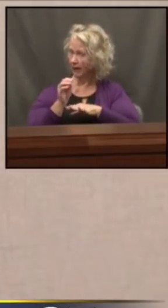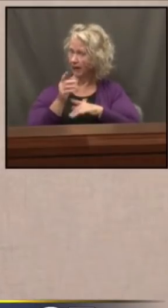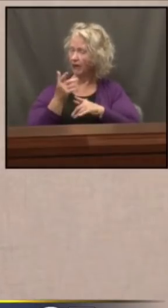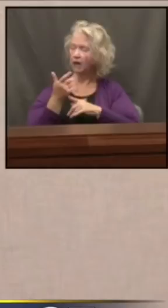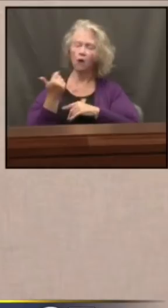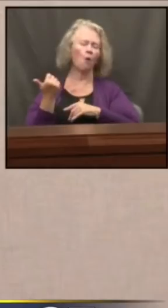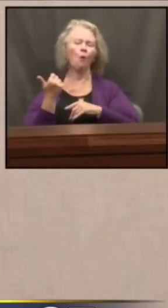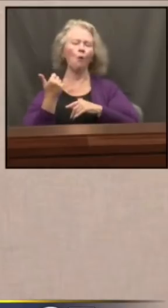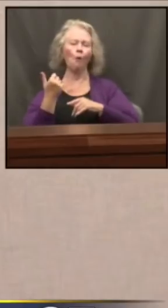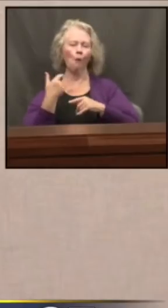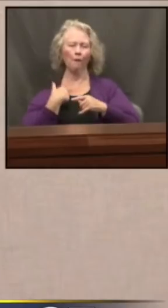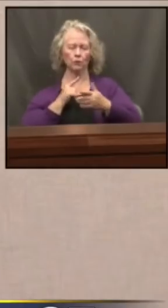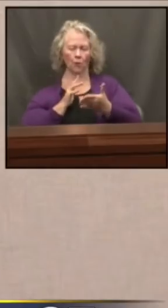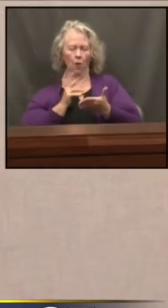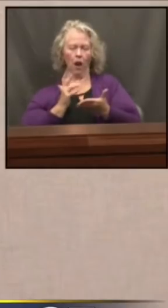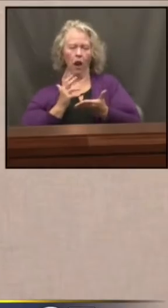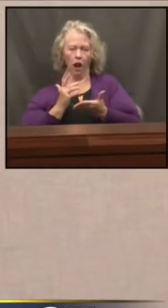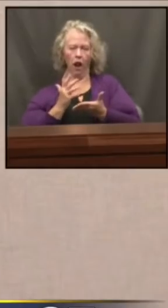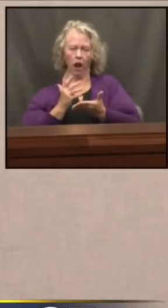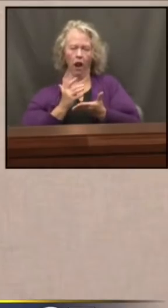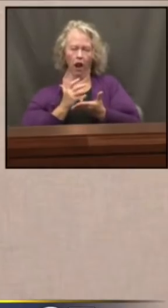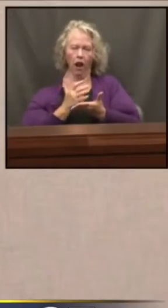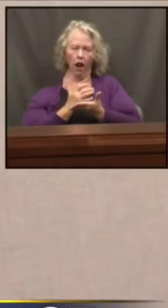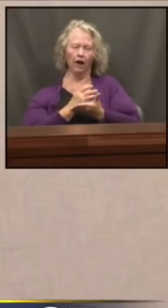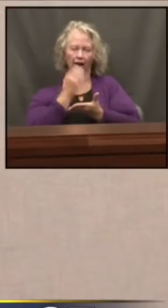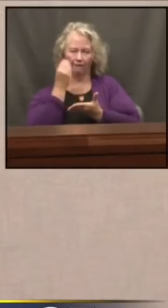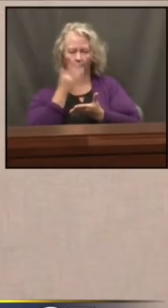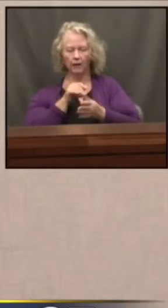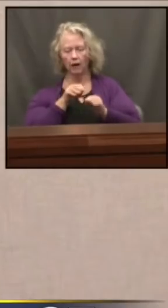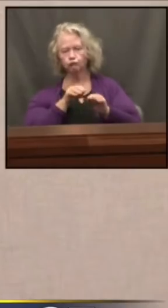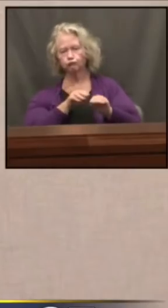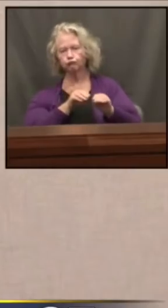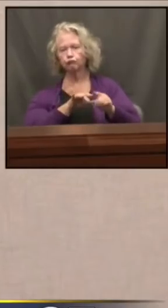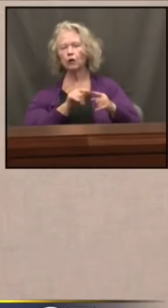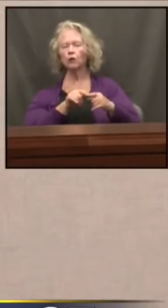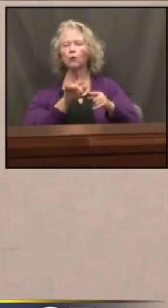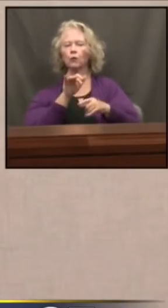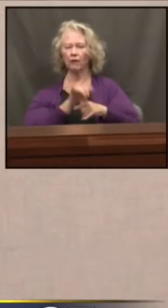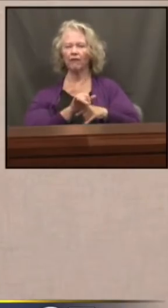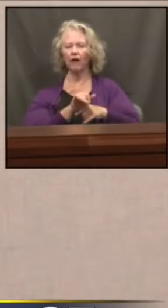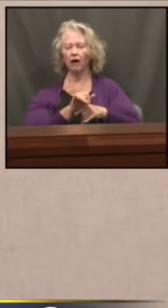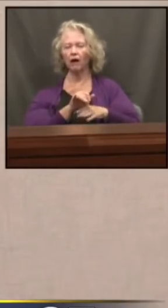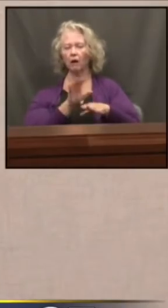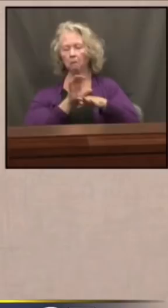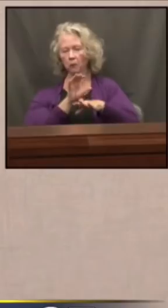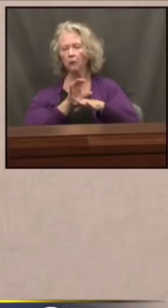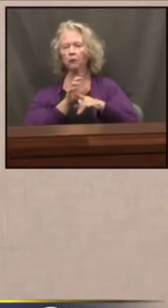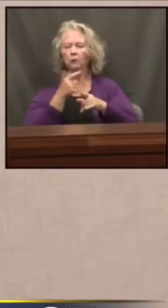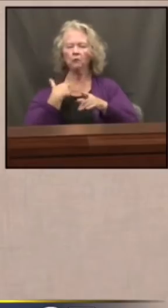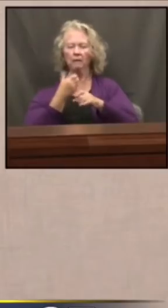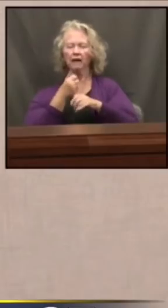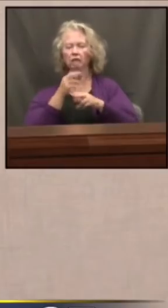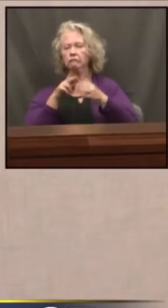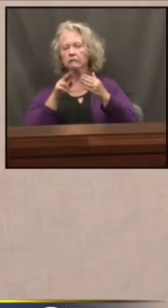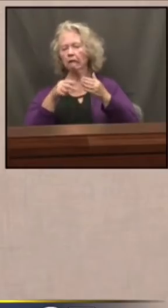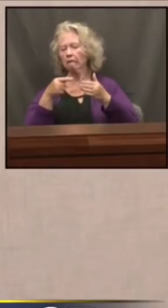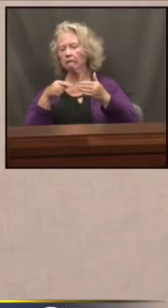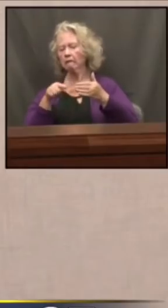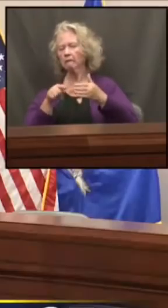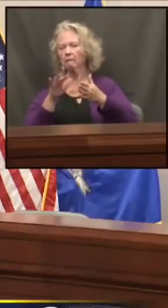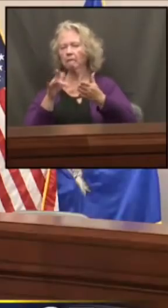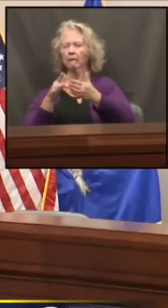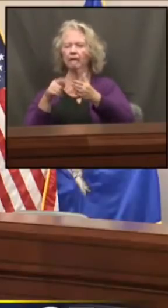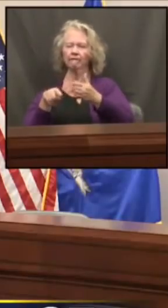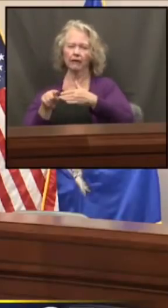of information in over the weekend, and the teams will need to input that, but probably later next week. Thank you. Welcome.